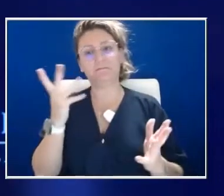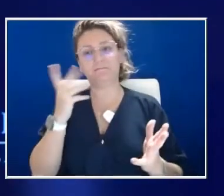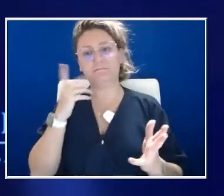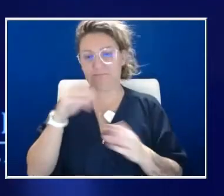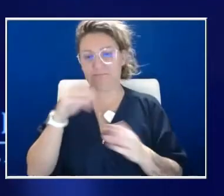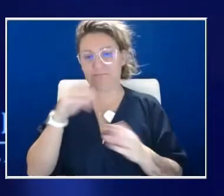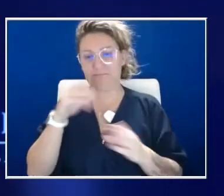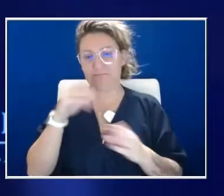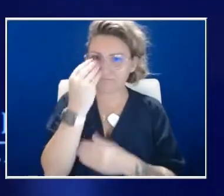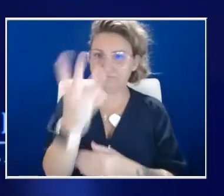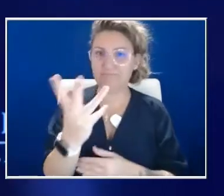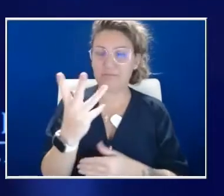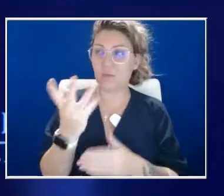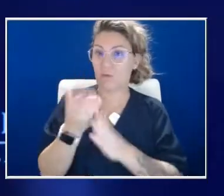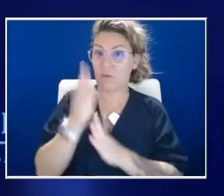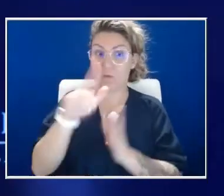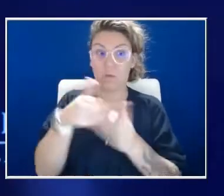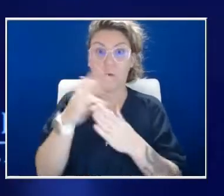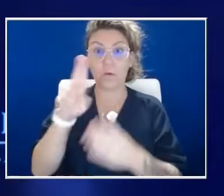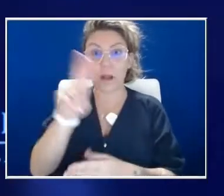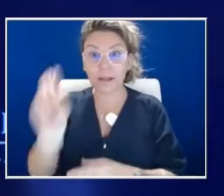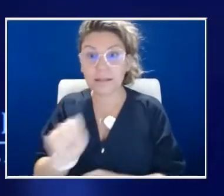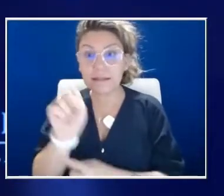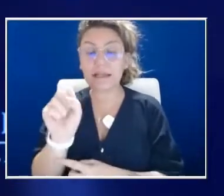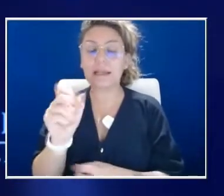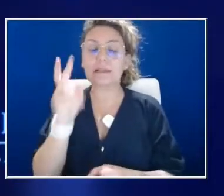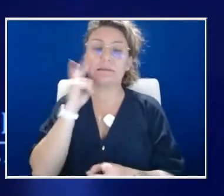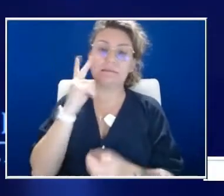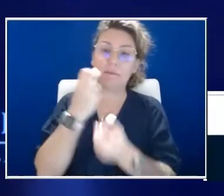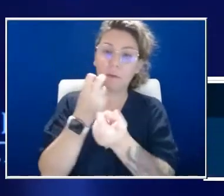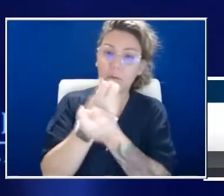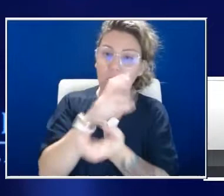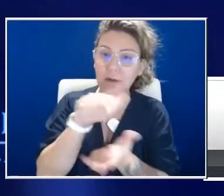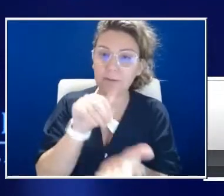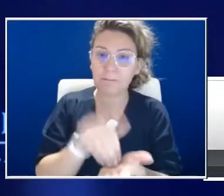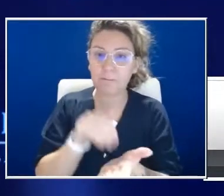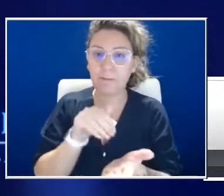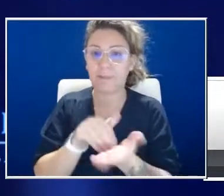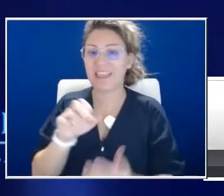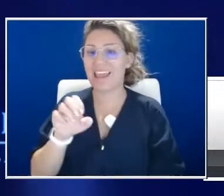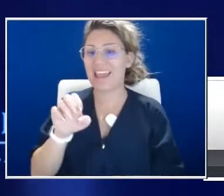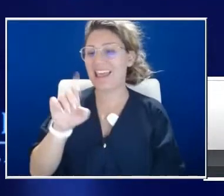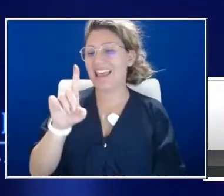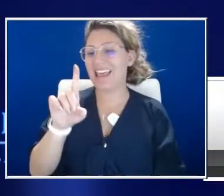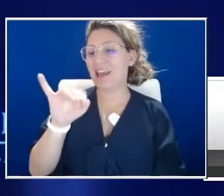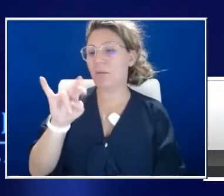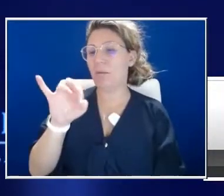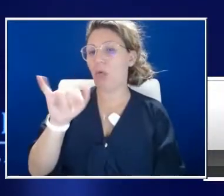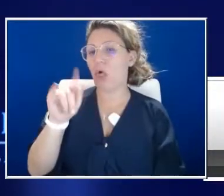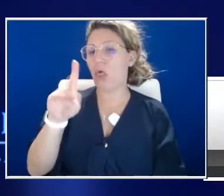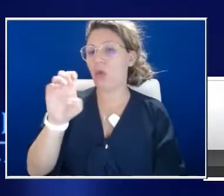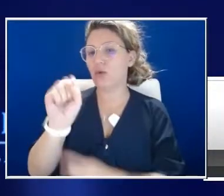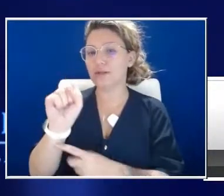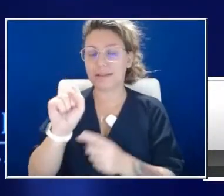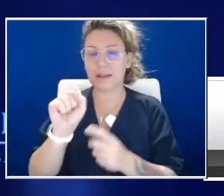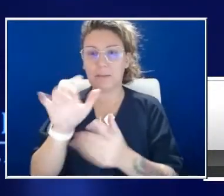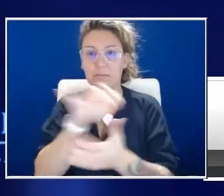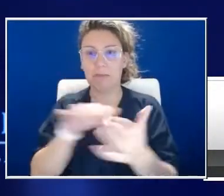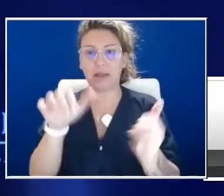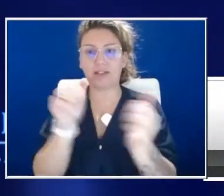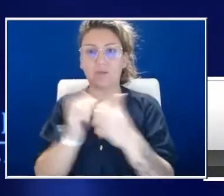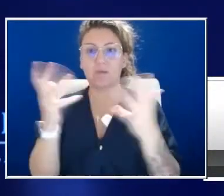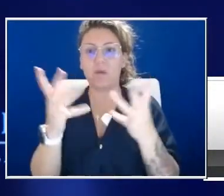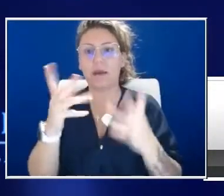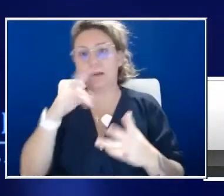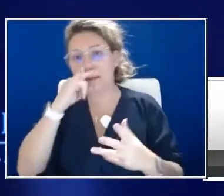entire United States. We've seen it at the Poison Center, of edibles getting mixed up with what kids can get. So we know there's